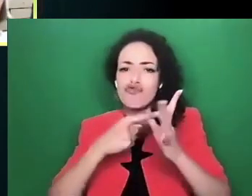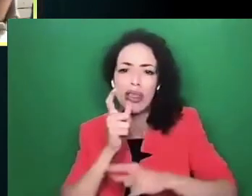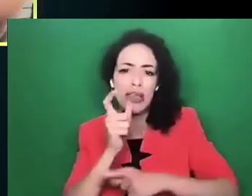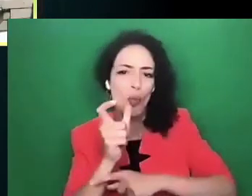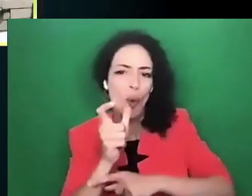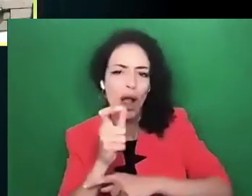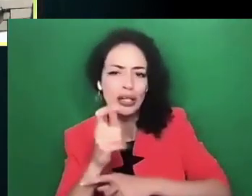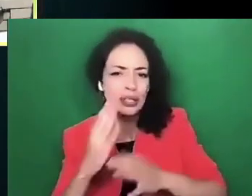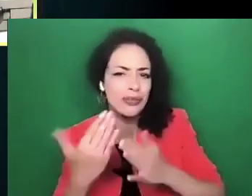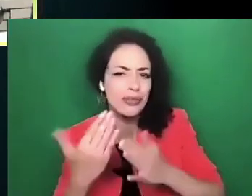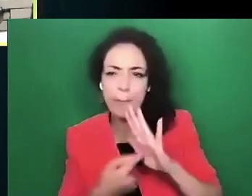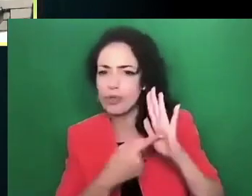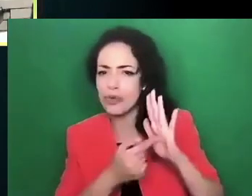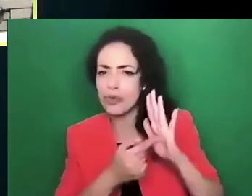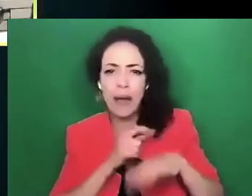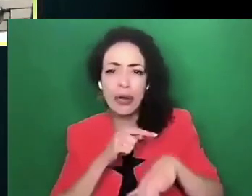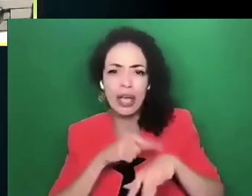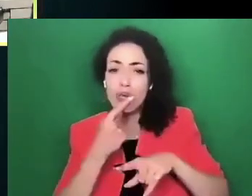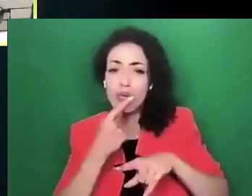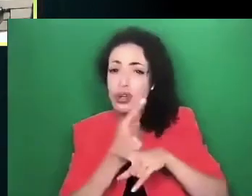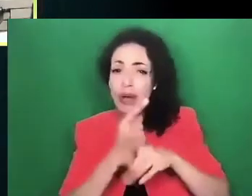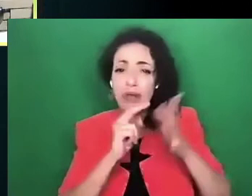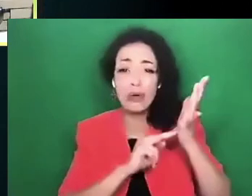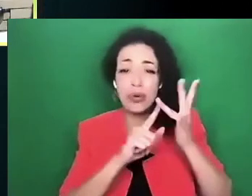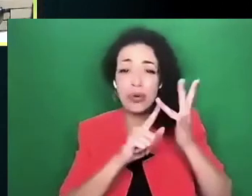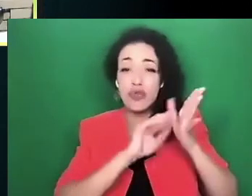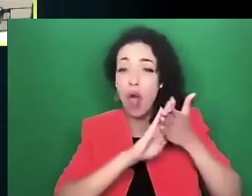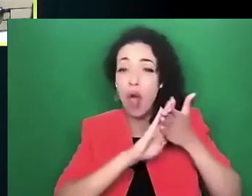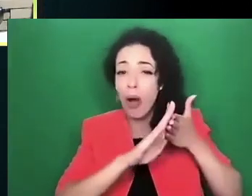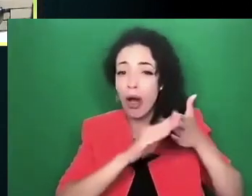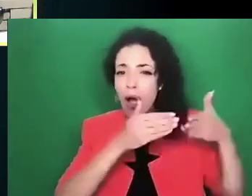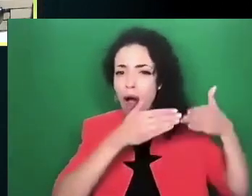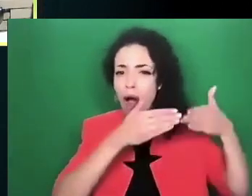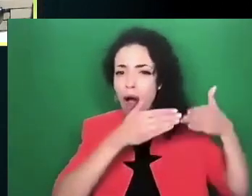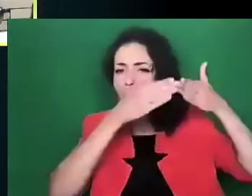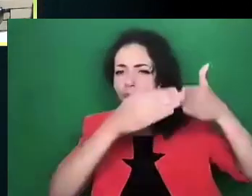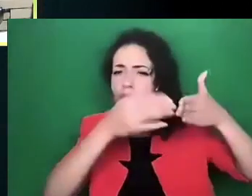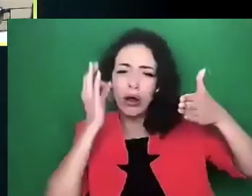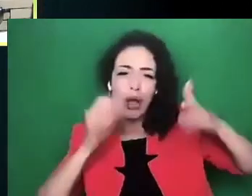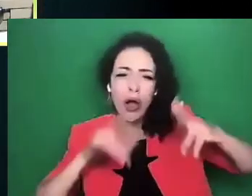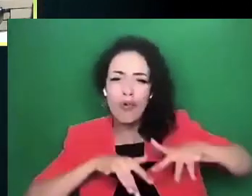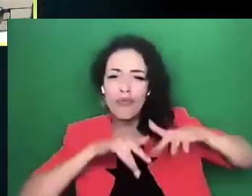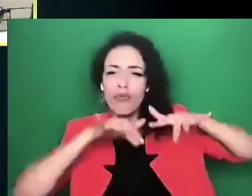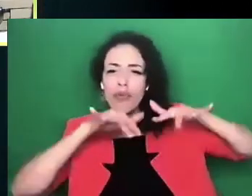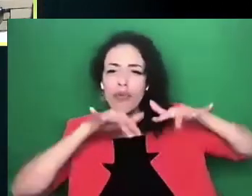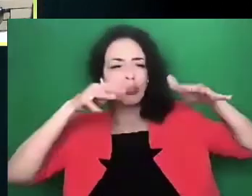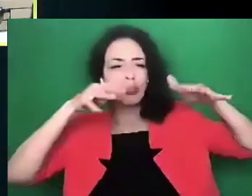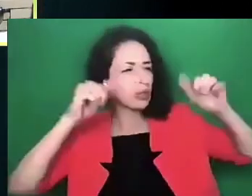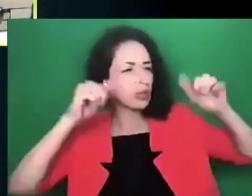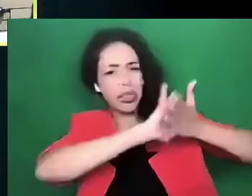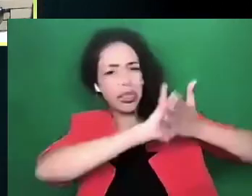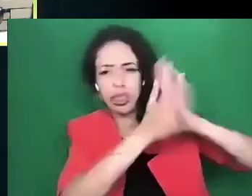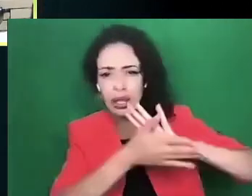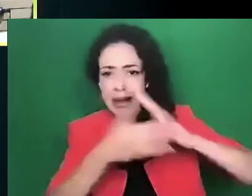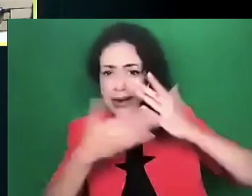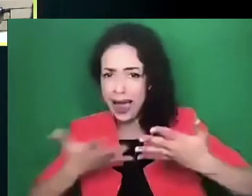the flood, and I'm also talking about now. What kind of technologies, what kind of art do we need now to be able to